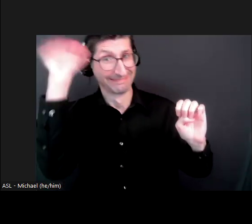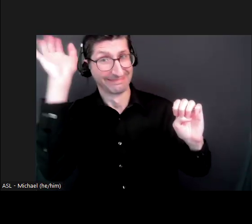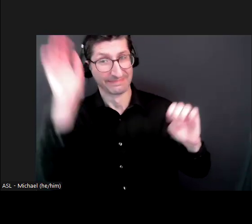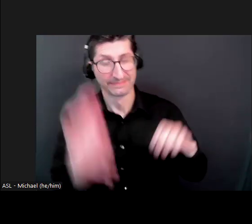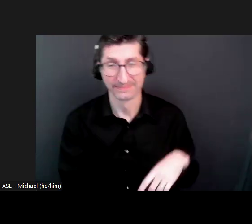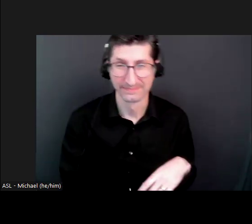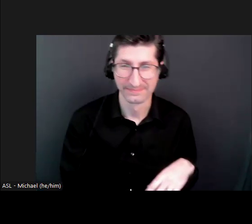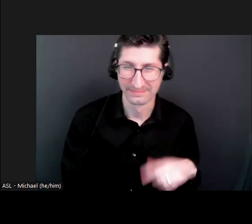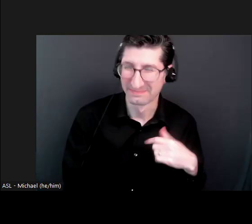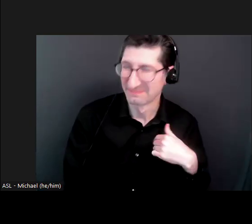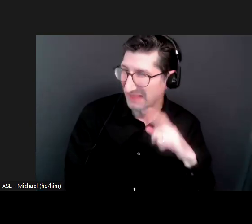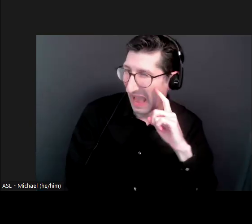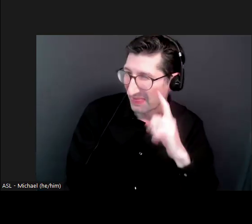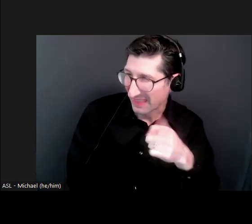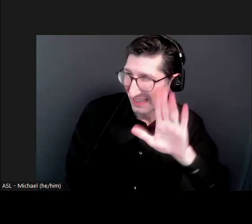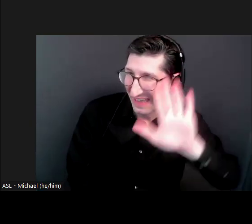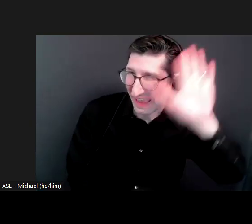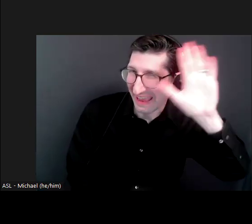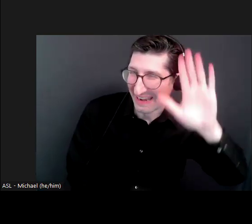I think she put her hand up. Great.